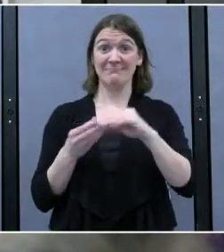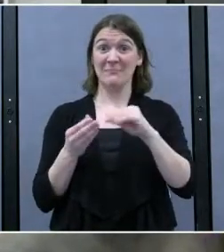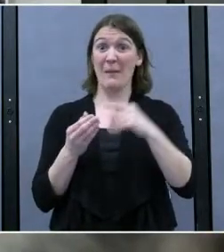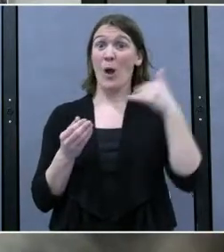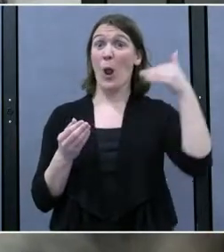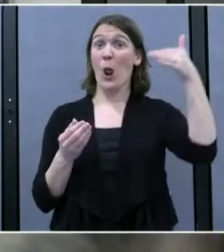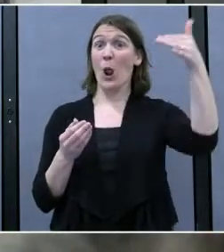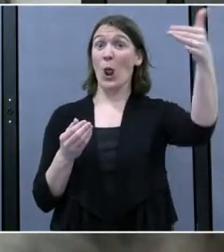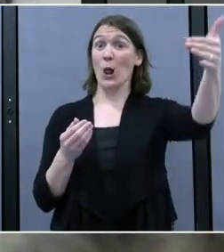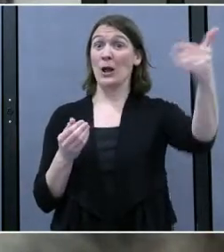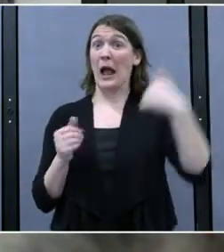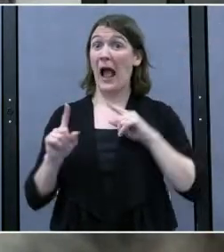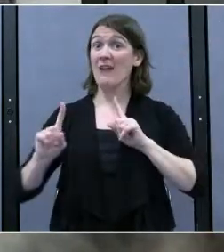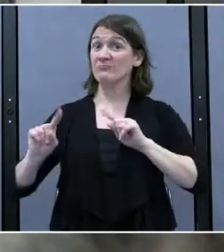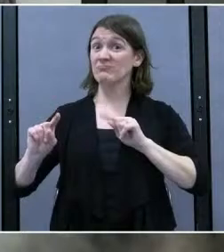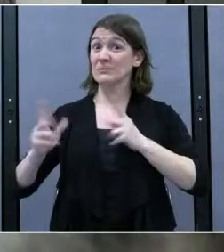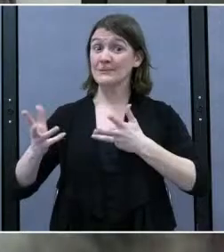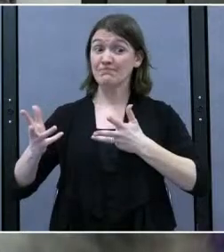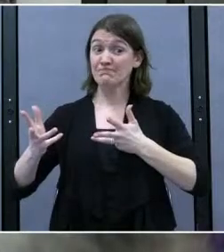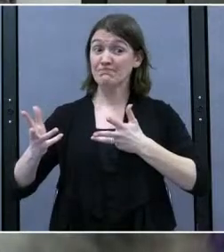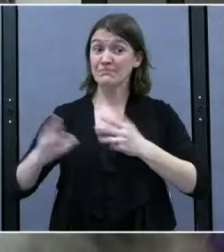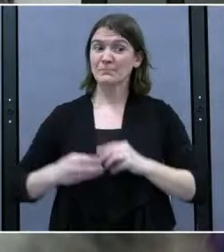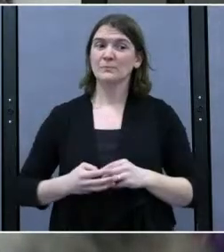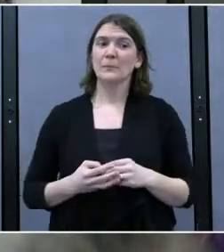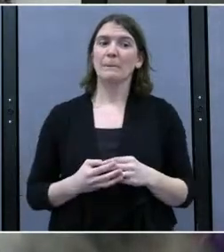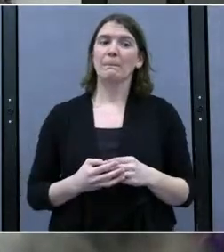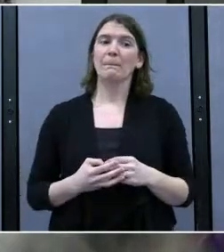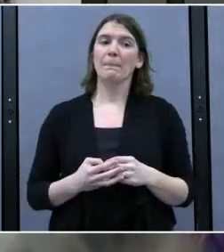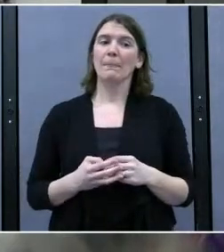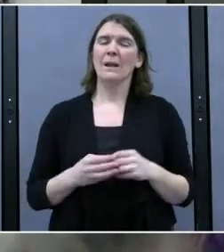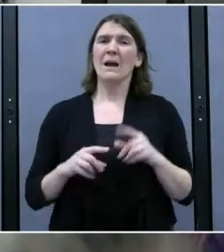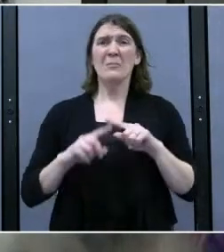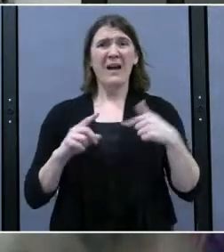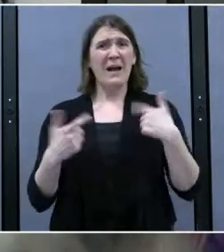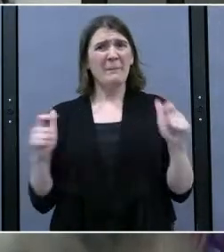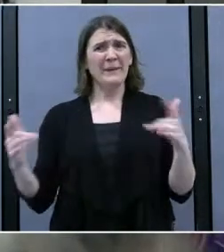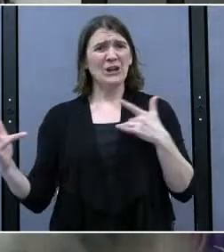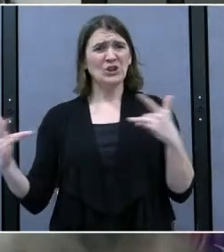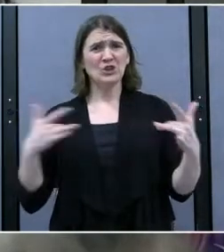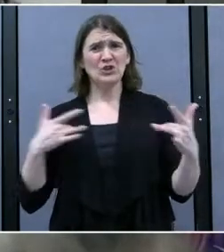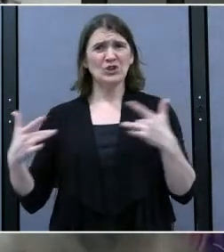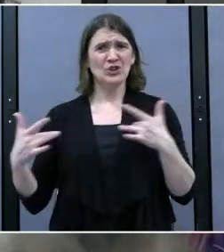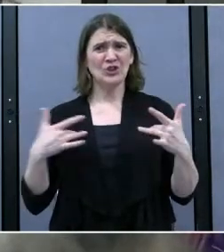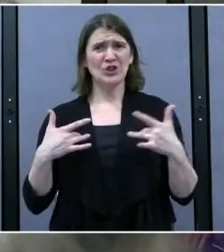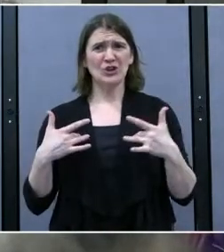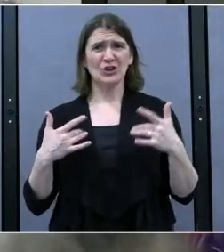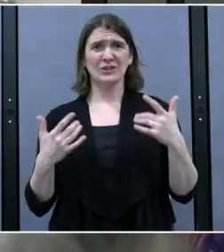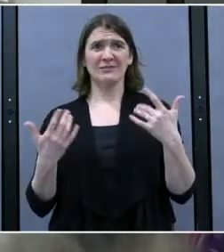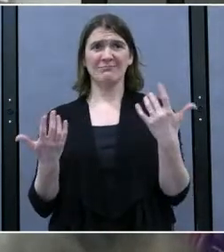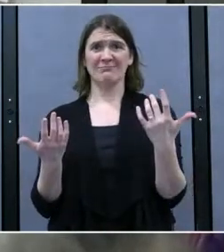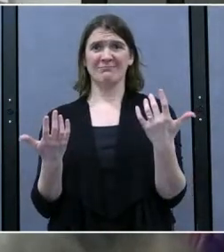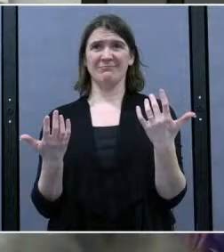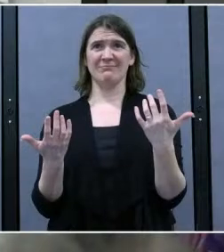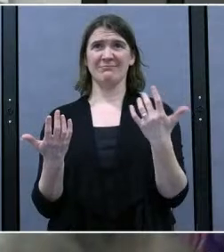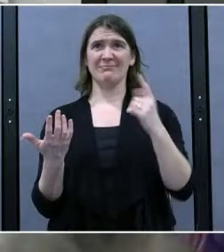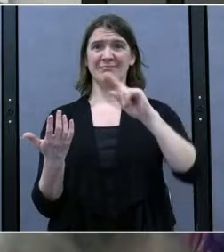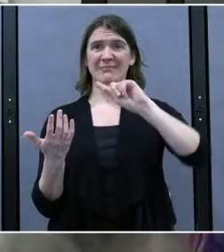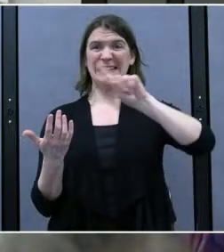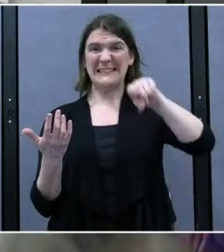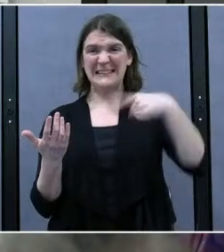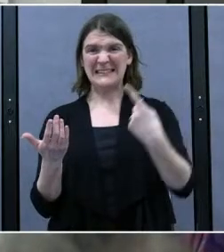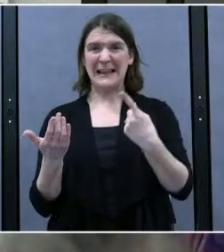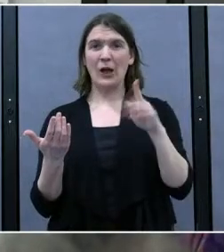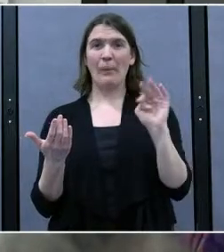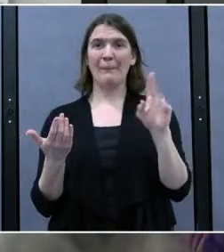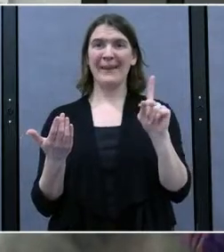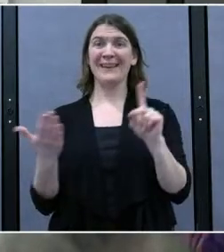attended. But I have been deeply concerned about the single bidder contracts where people